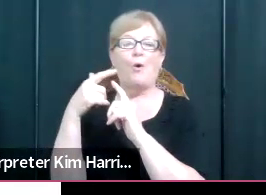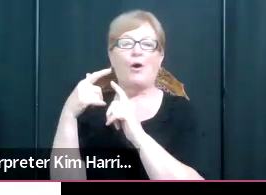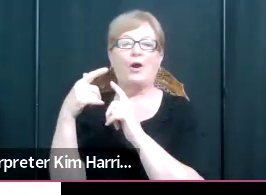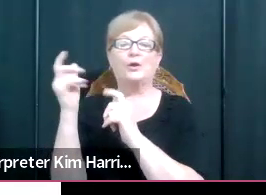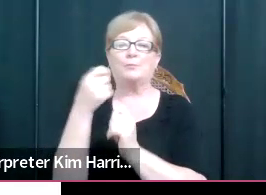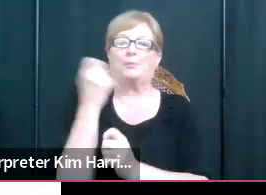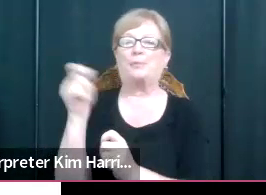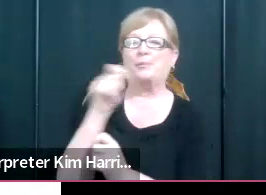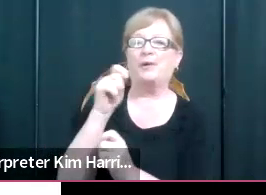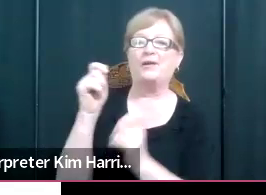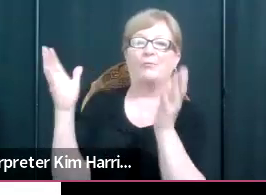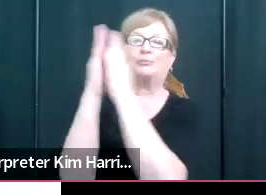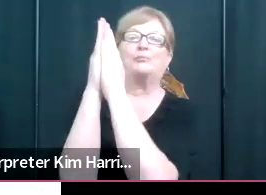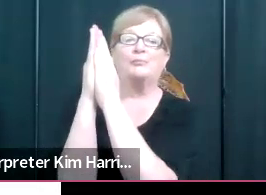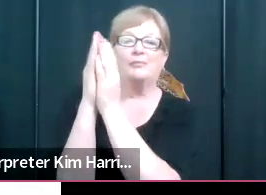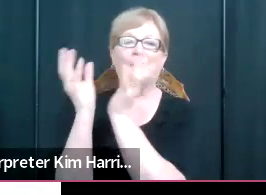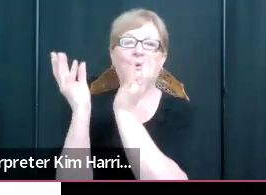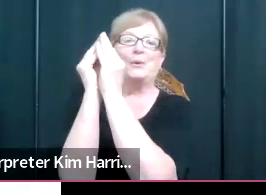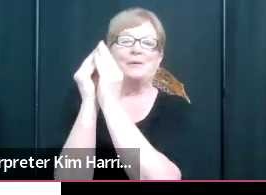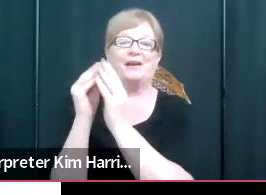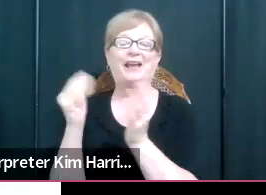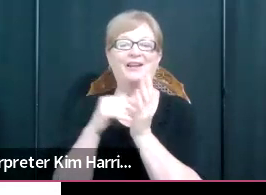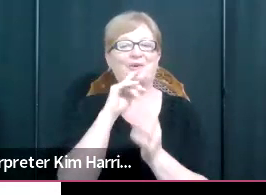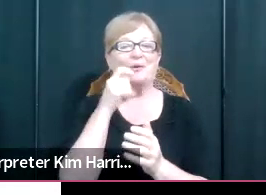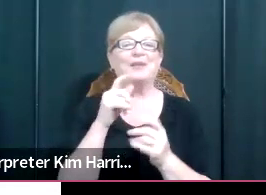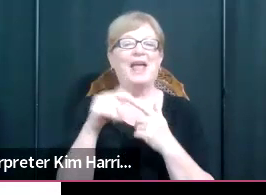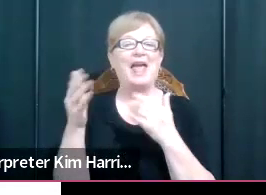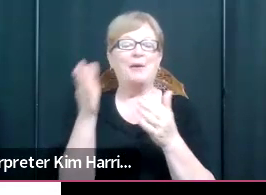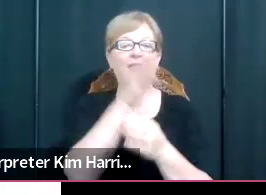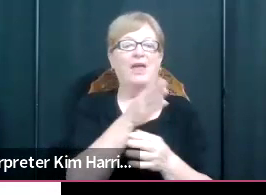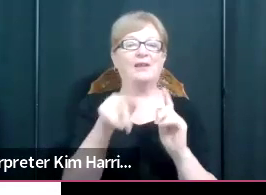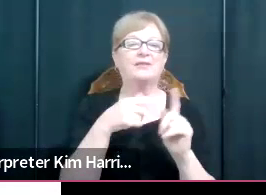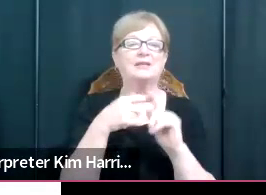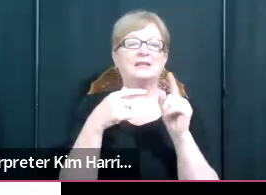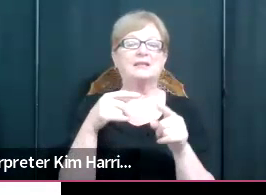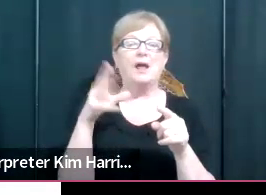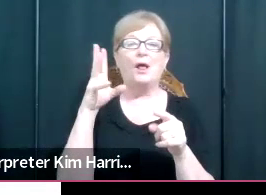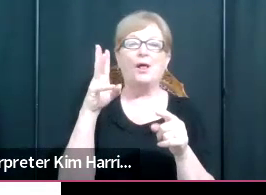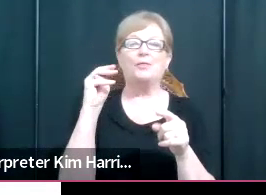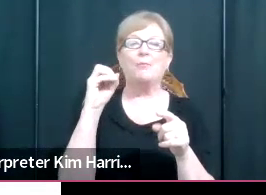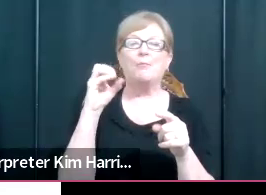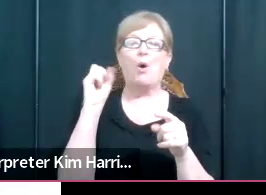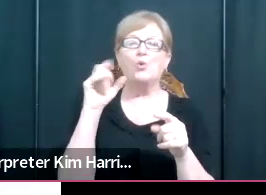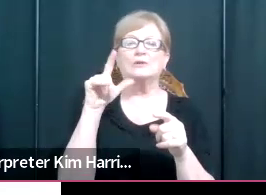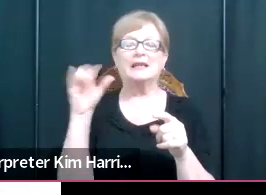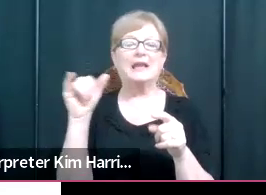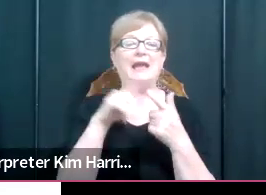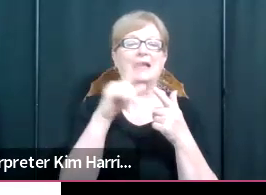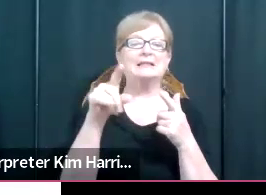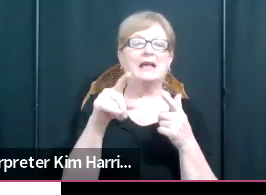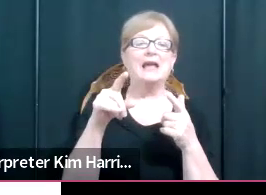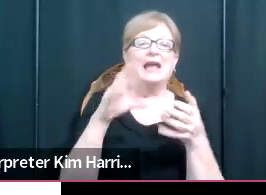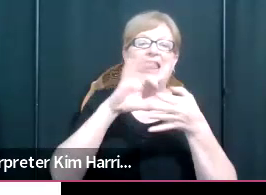again. Next to that is the Mosey. This is a kinetic fidget toy. It's made out of